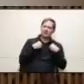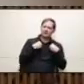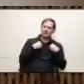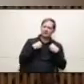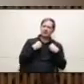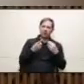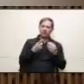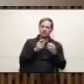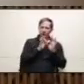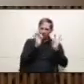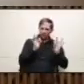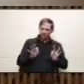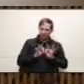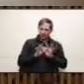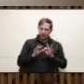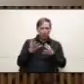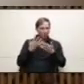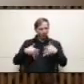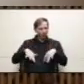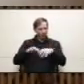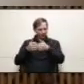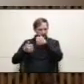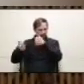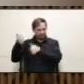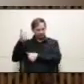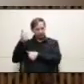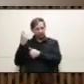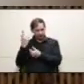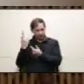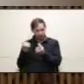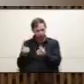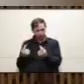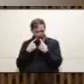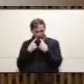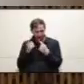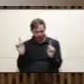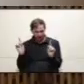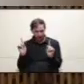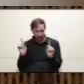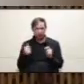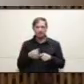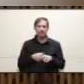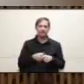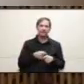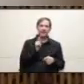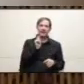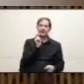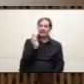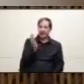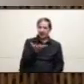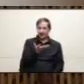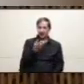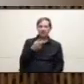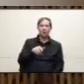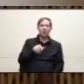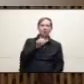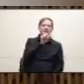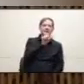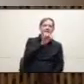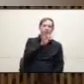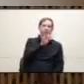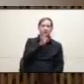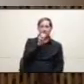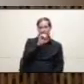disclosure form. So all senior managers and managers, they do disclose. Indeed, the tender was for 63 million. And